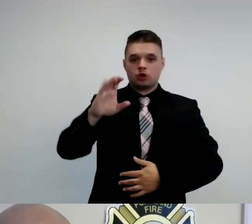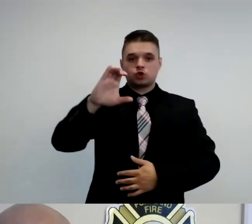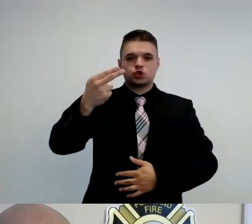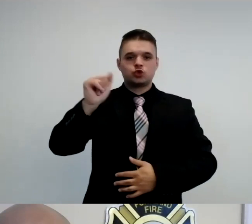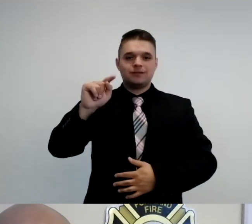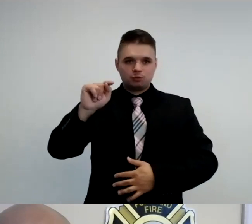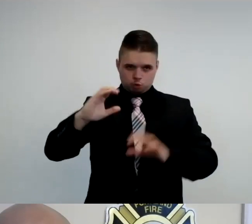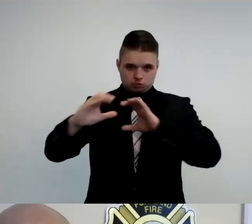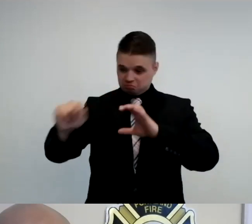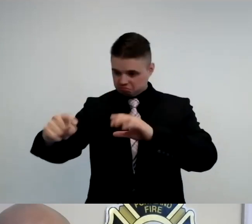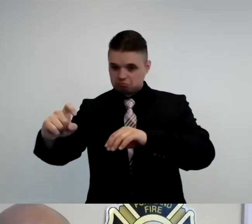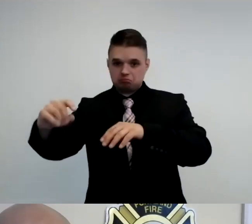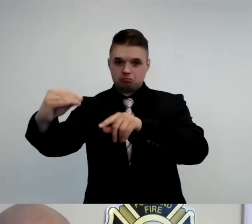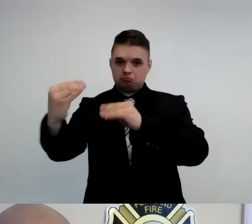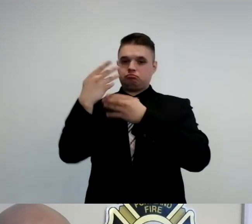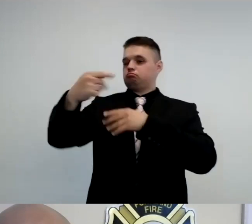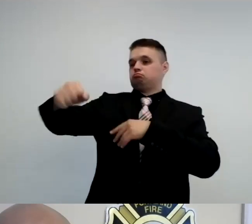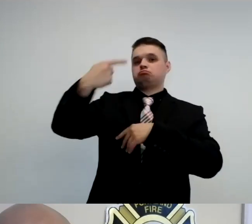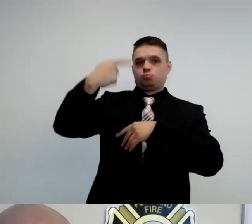if that's easier for you.